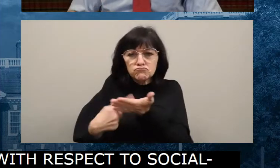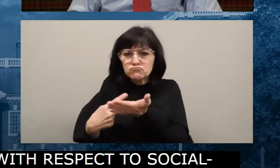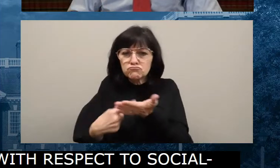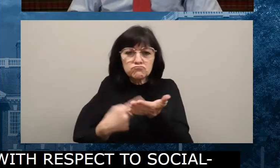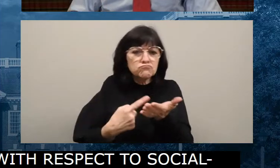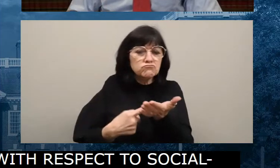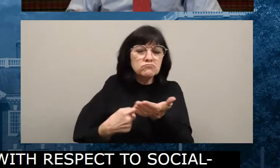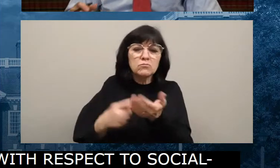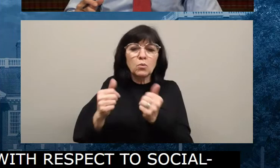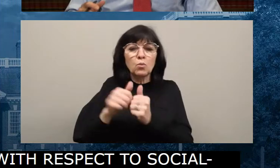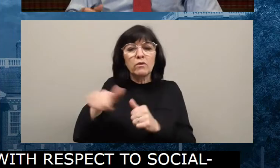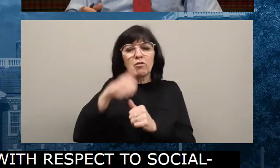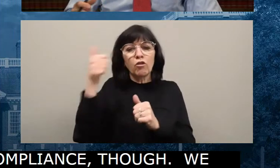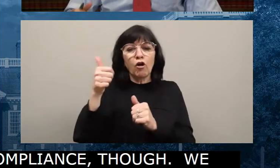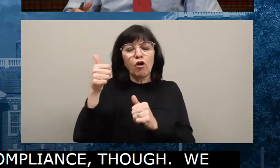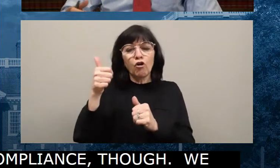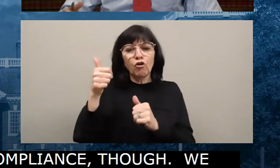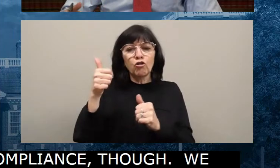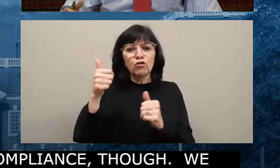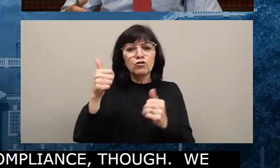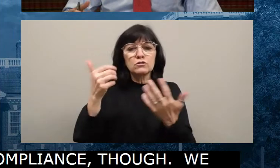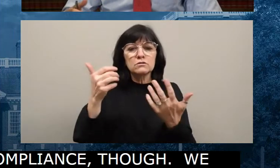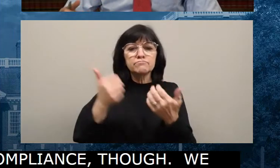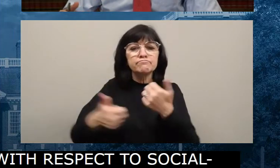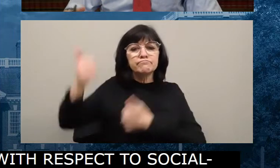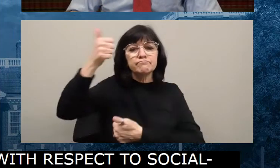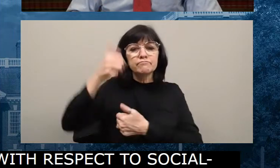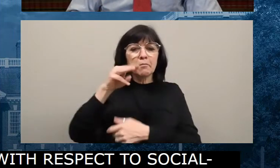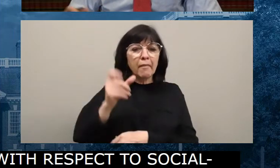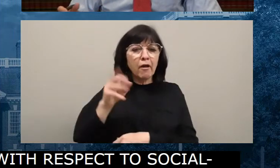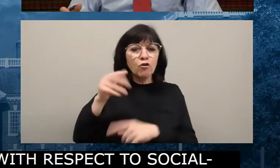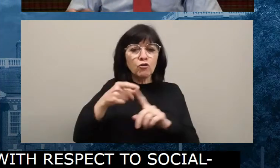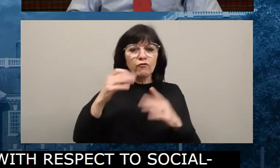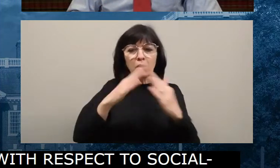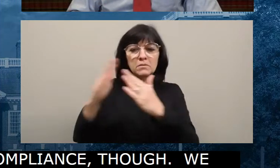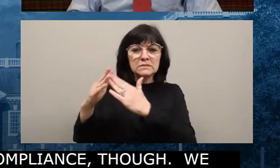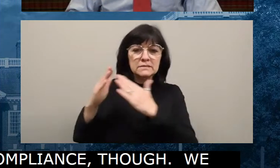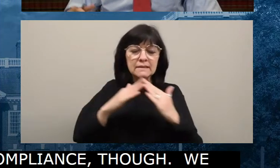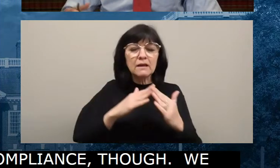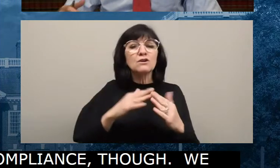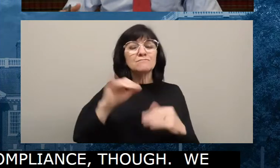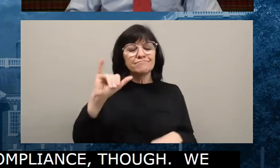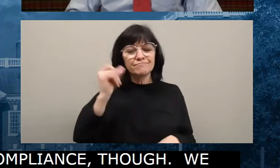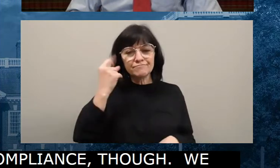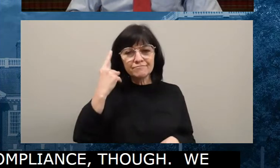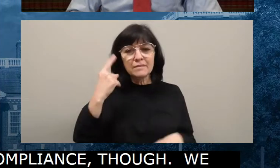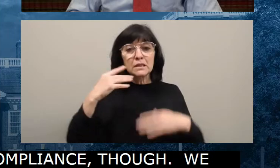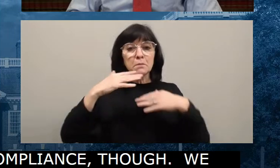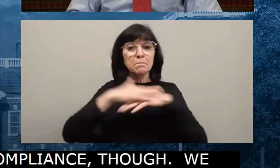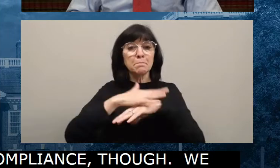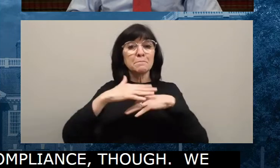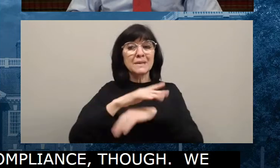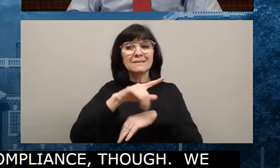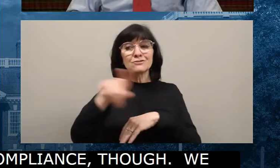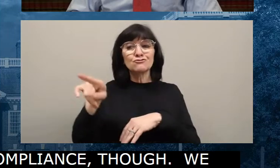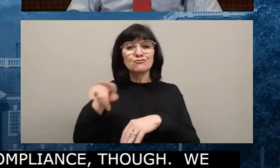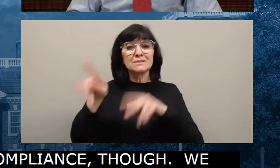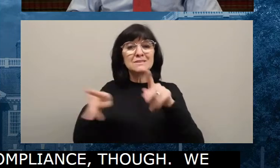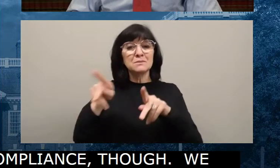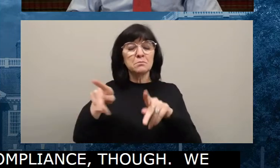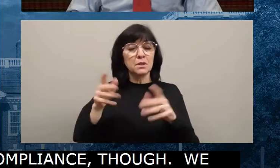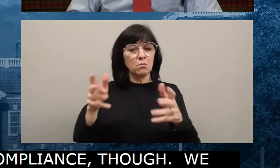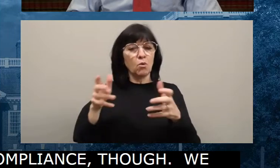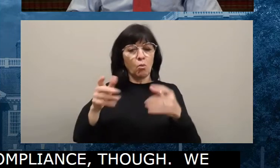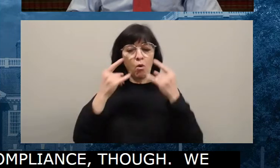good compliance. The beach communities, again, there are a lot of folks that want to take their masks off and only put them on when approached